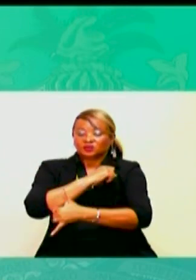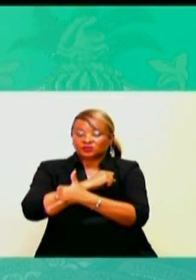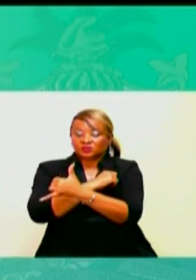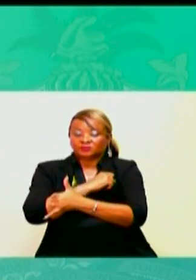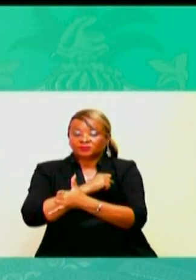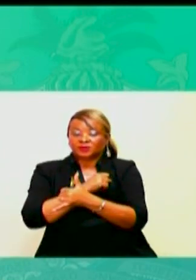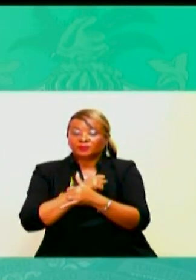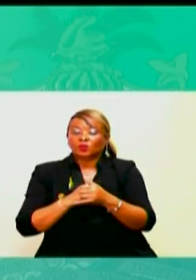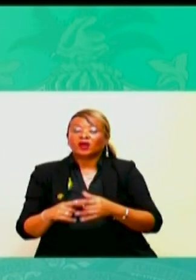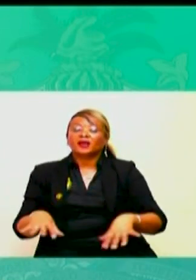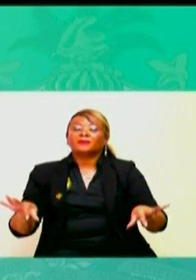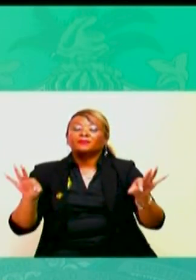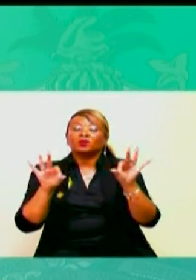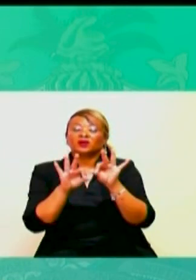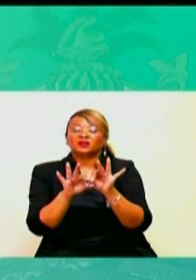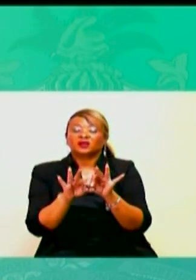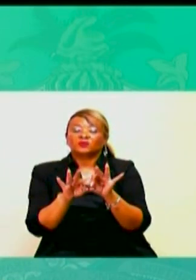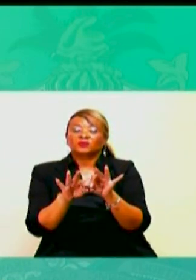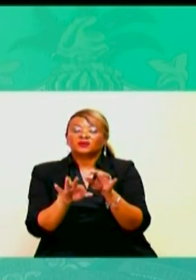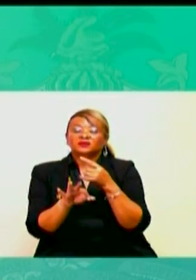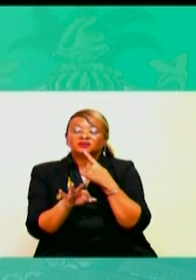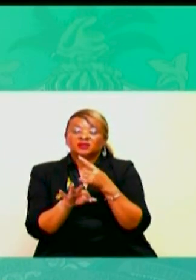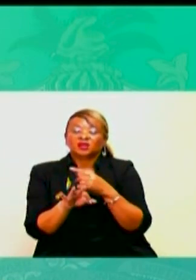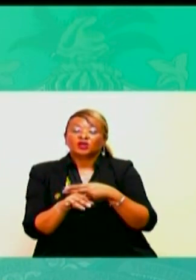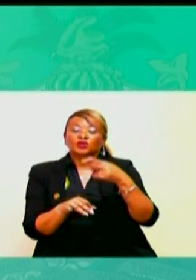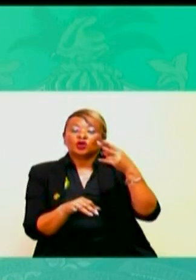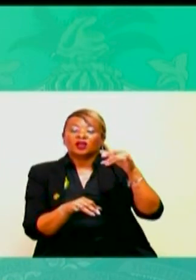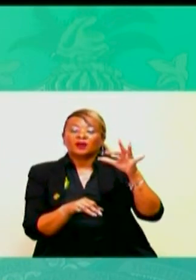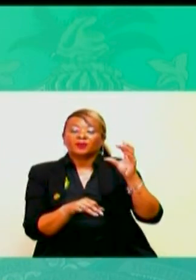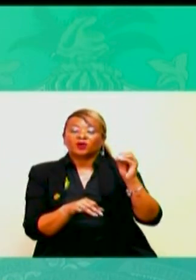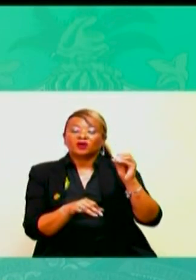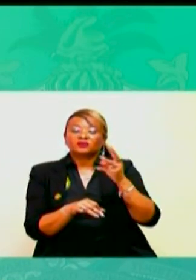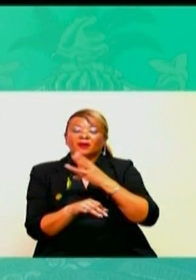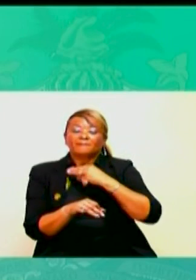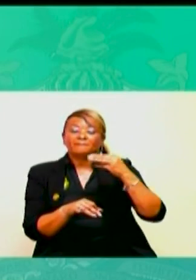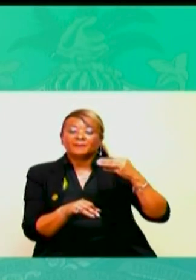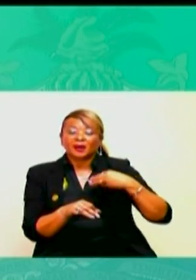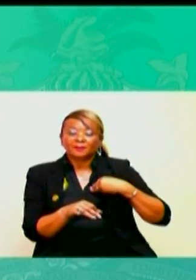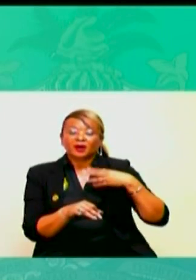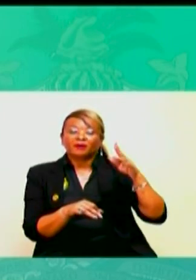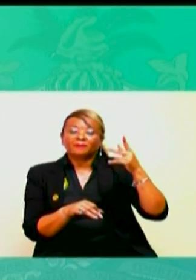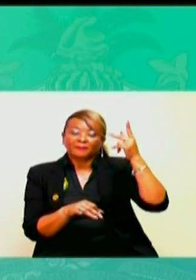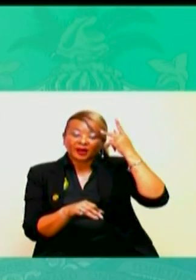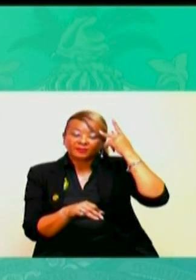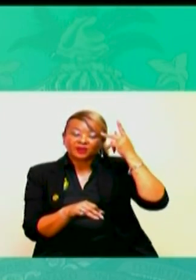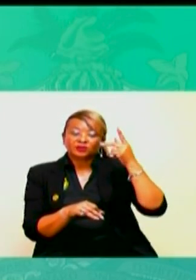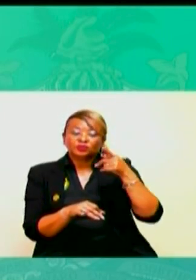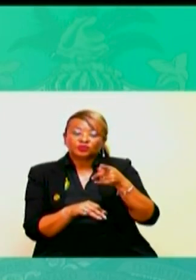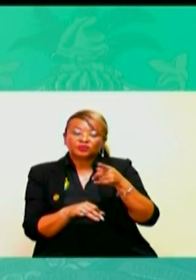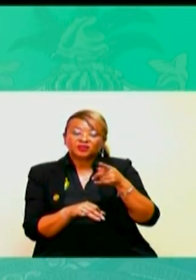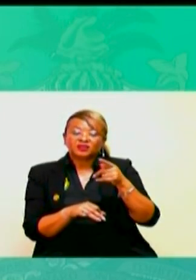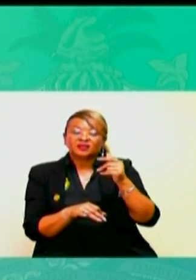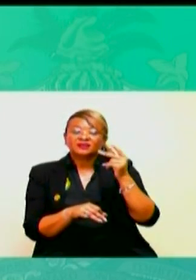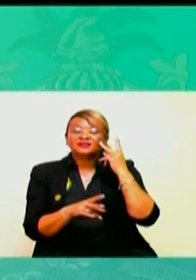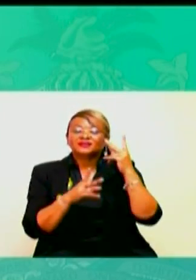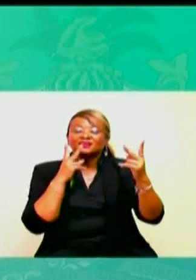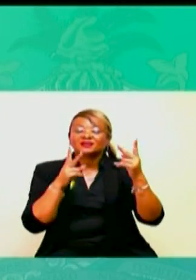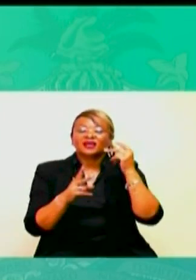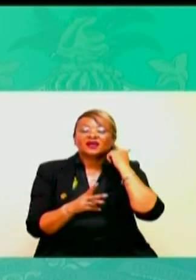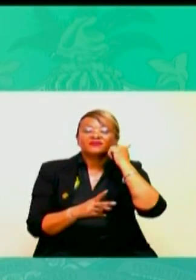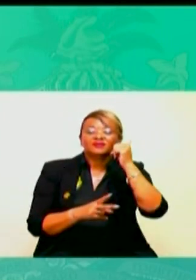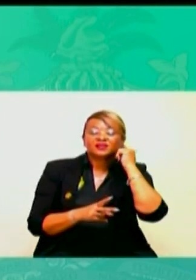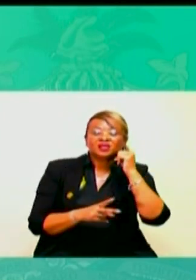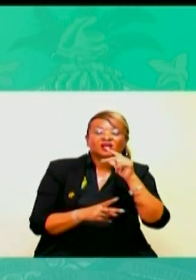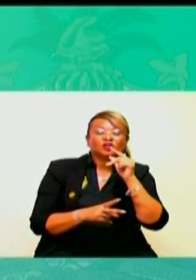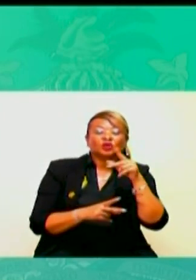this out to Mr. Rowan. North Abaco now has a member of parliament that you can see every day. Not